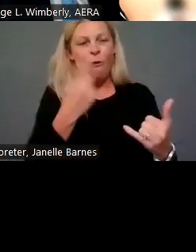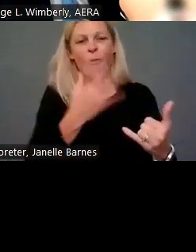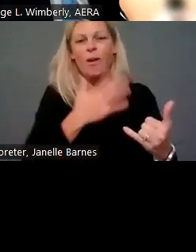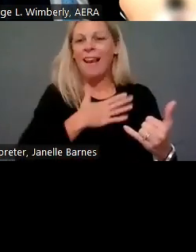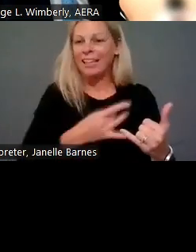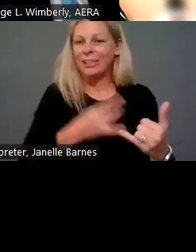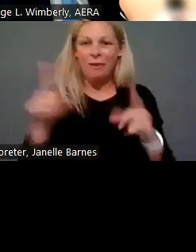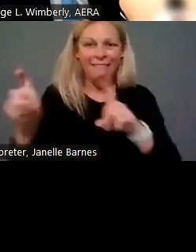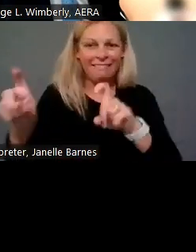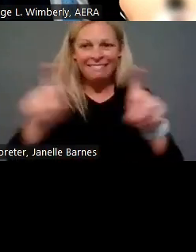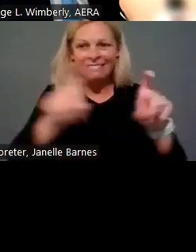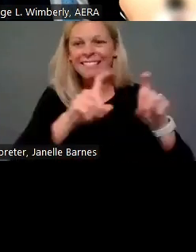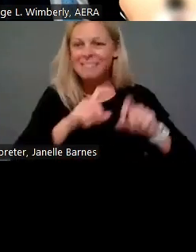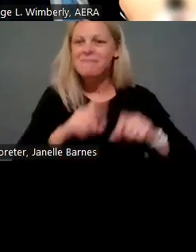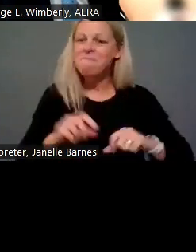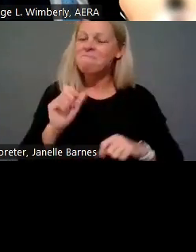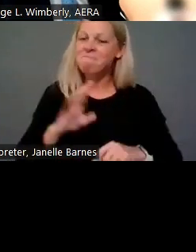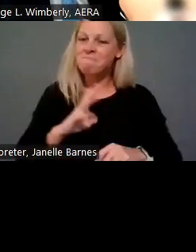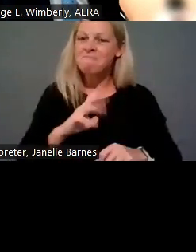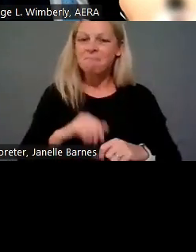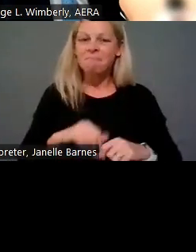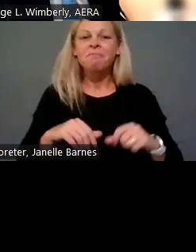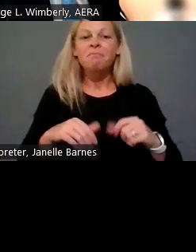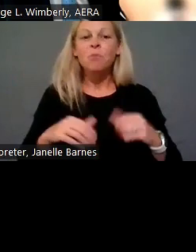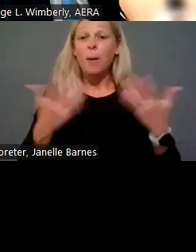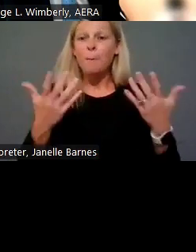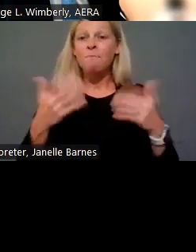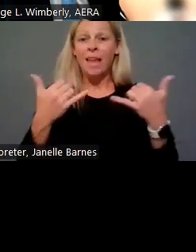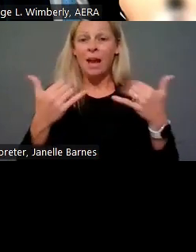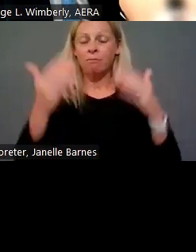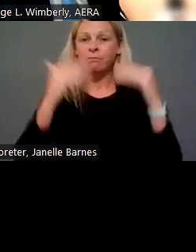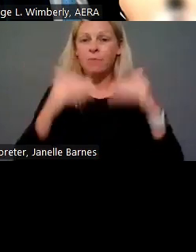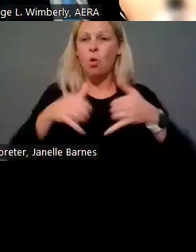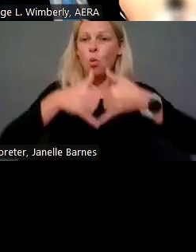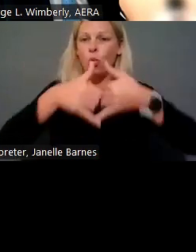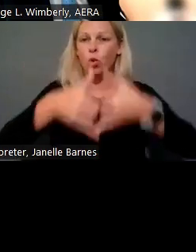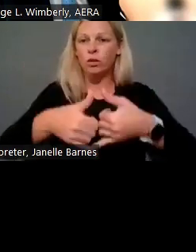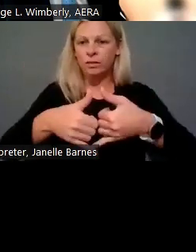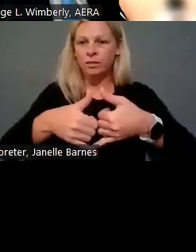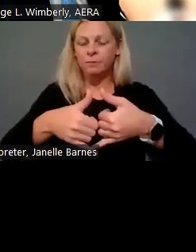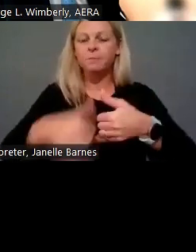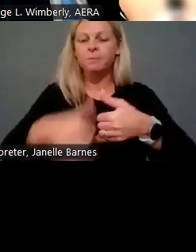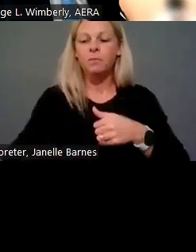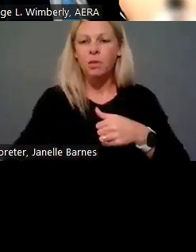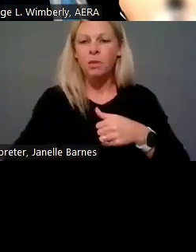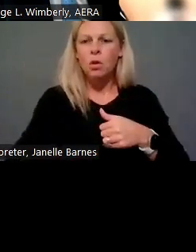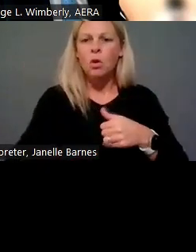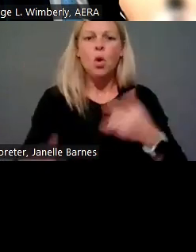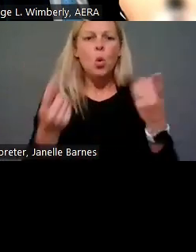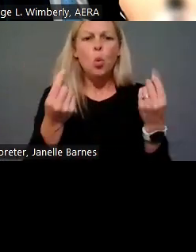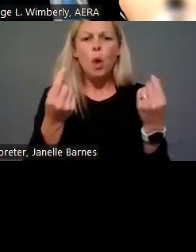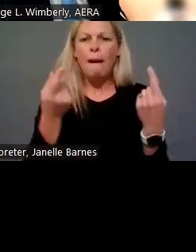So, talk a little bit about the award and what happens here with this fellowship.